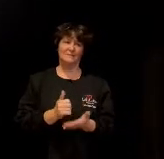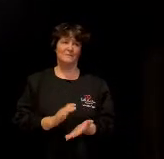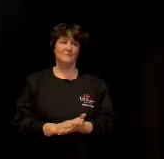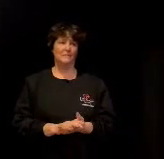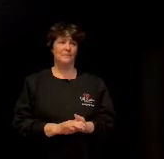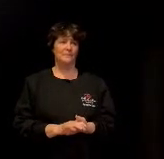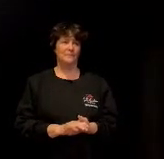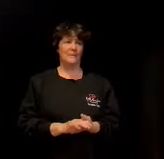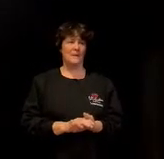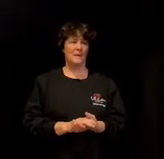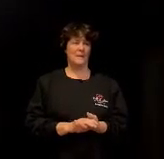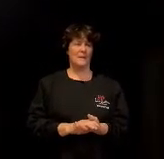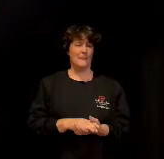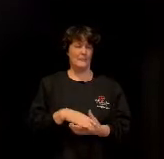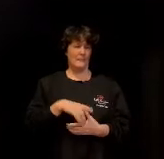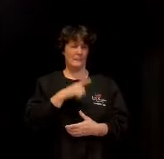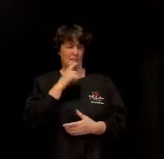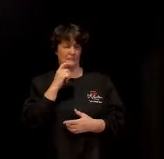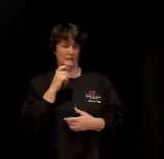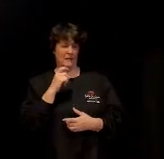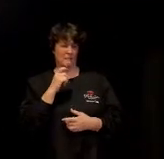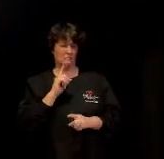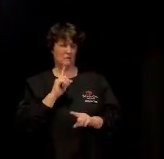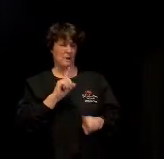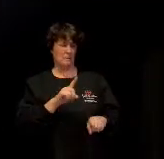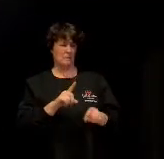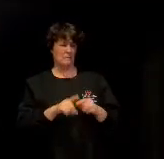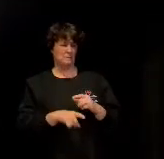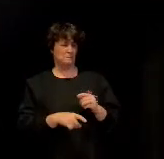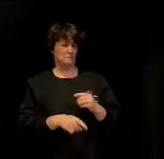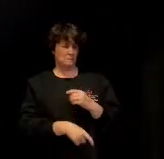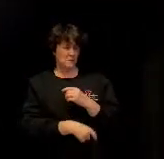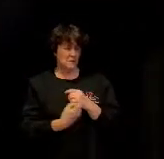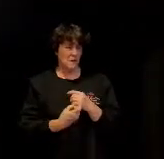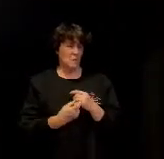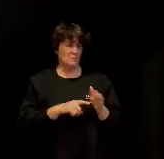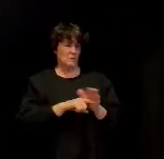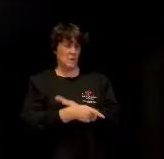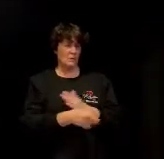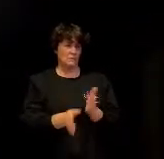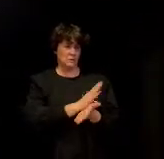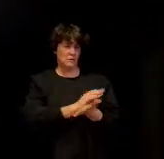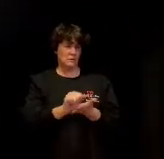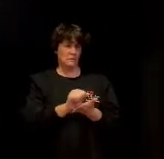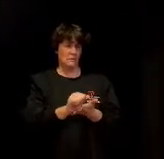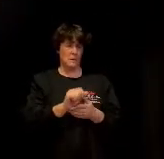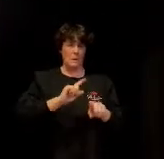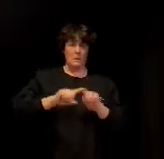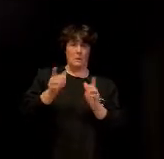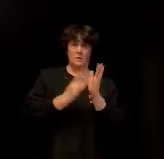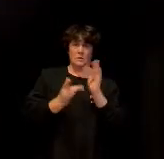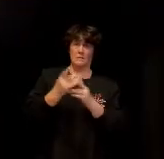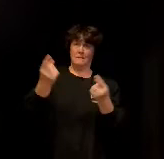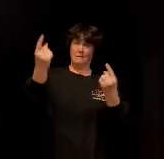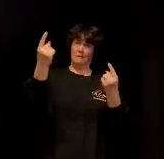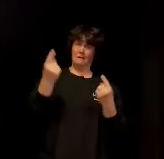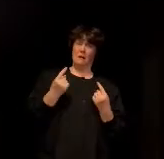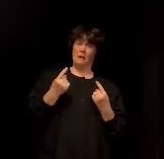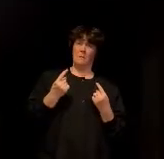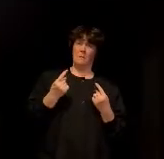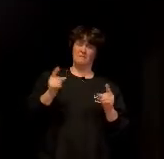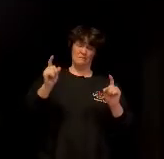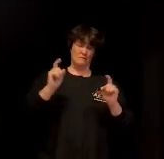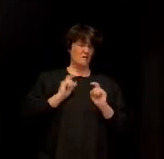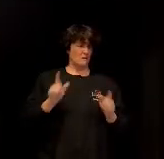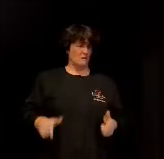But the thief comes to steal, kill, and destroy. But Jesus said, I've come to give you life and what? Life more abundantly. So many